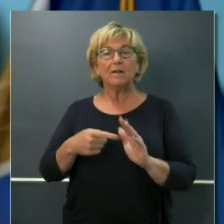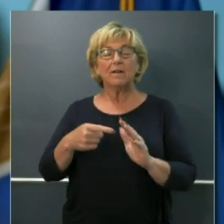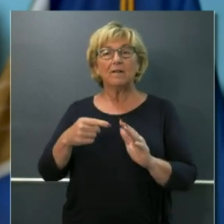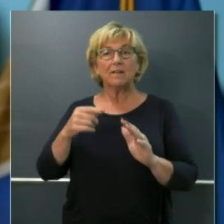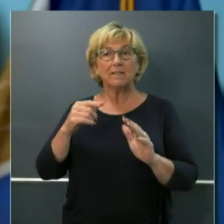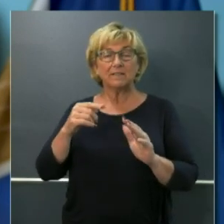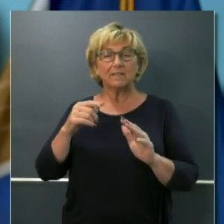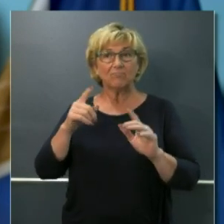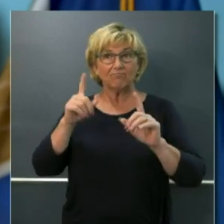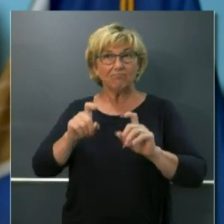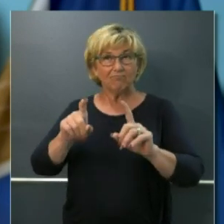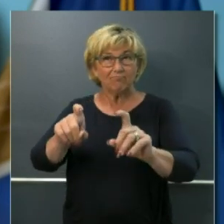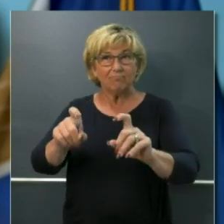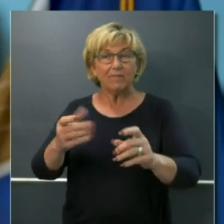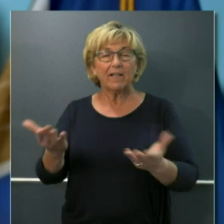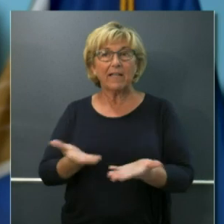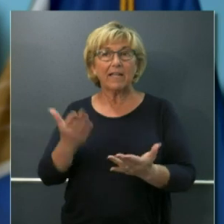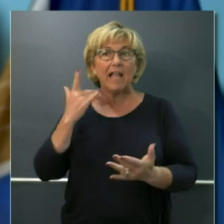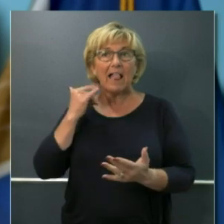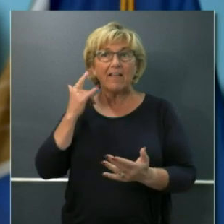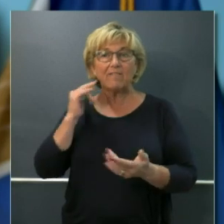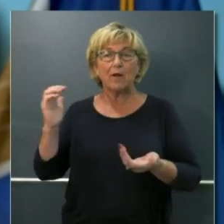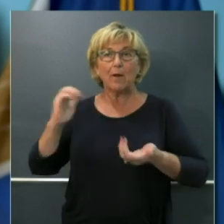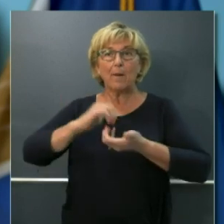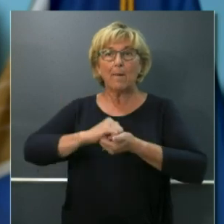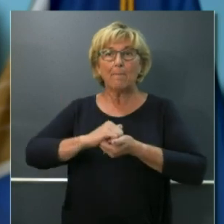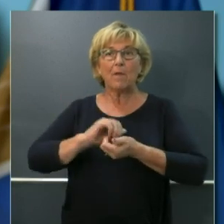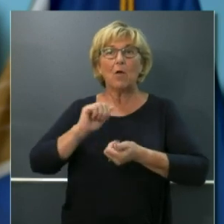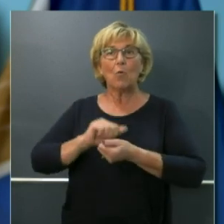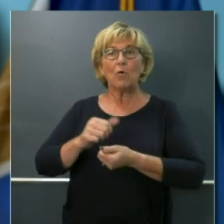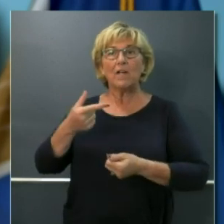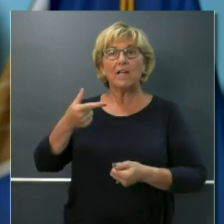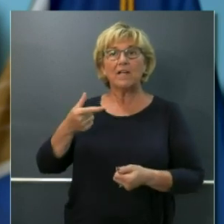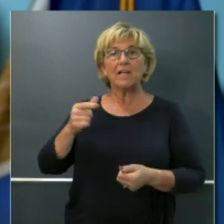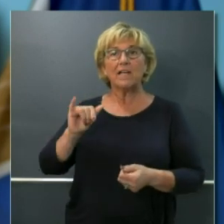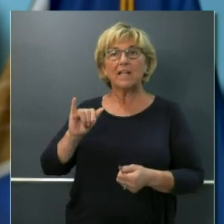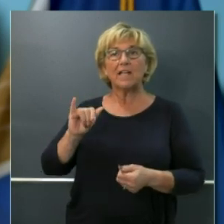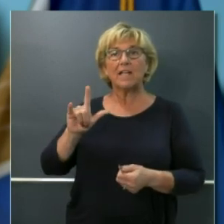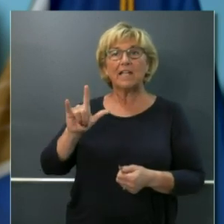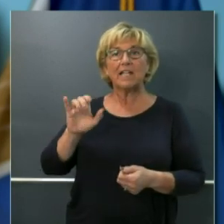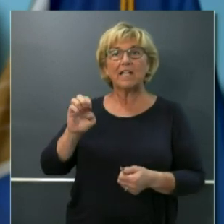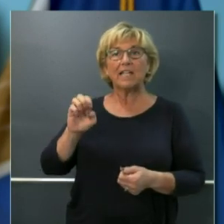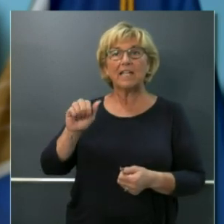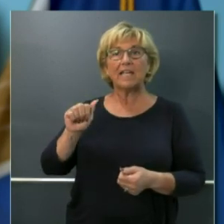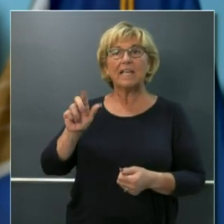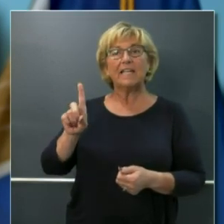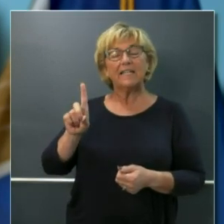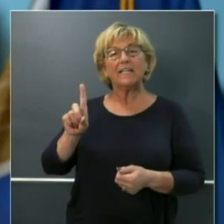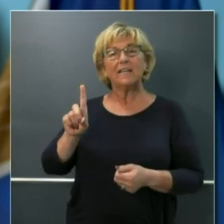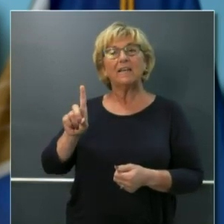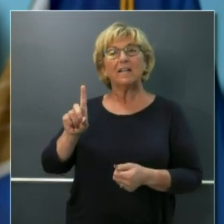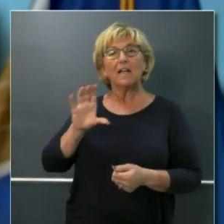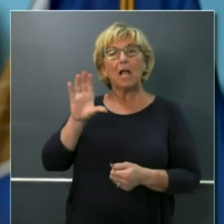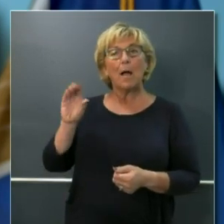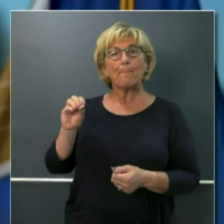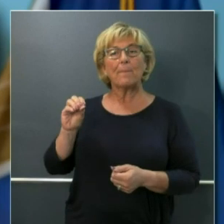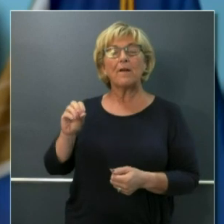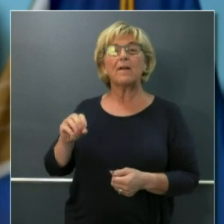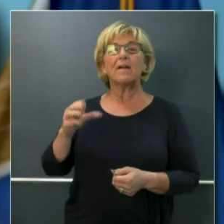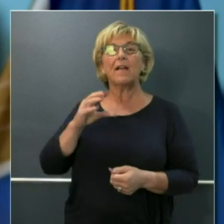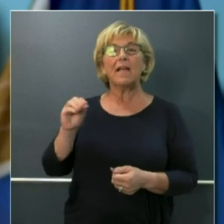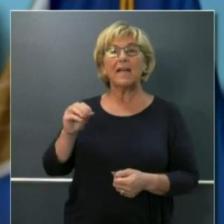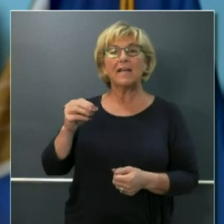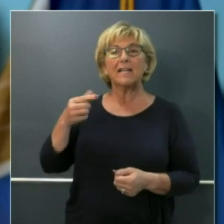trials happening in this state in partnership with Gilead, who's a state-based headquartered company, Genentech and